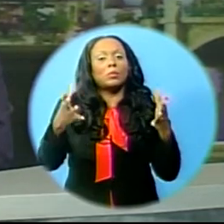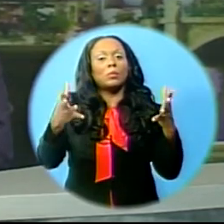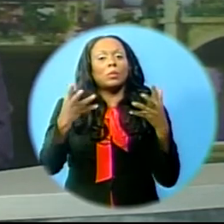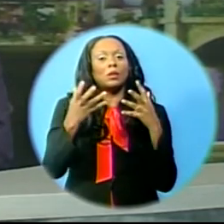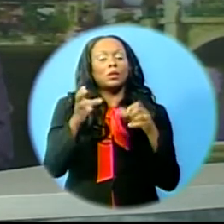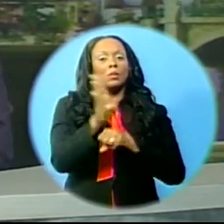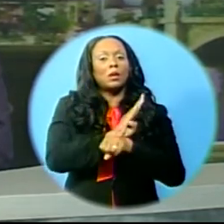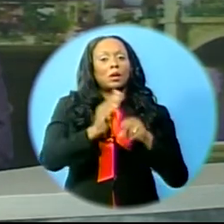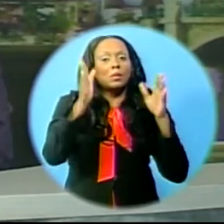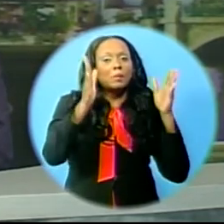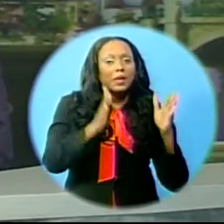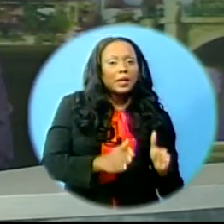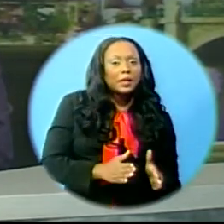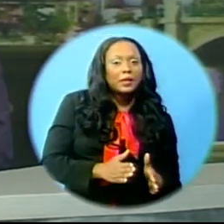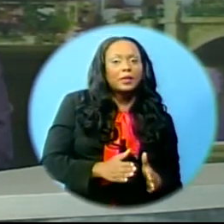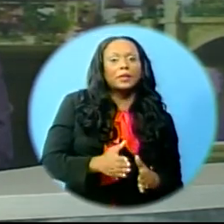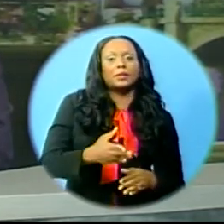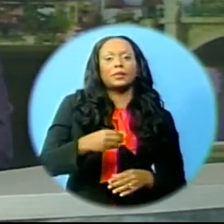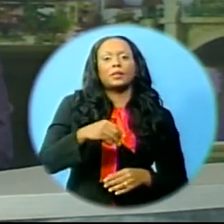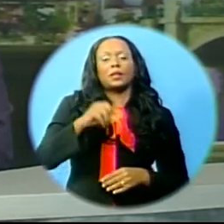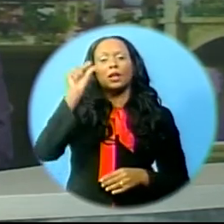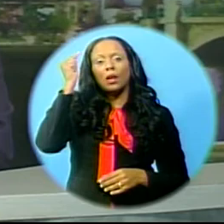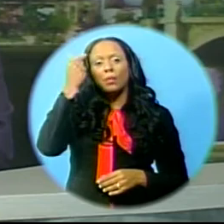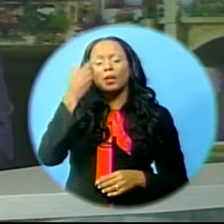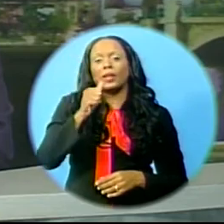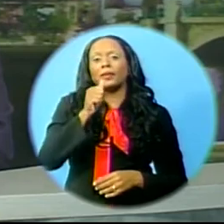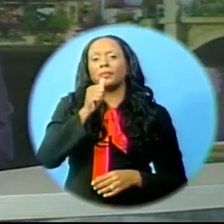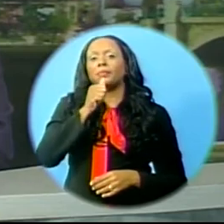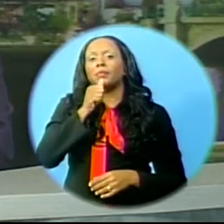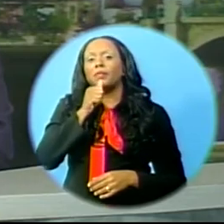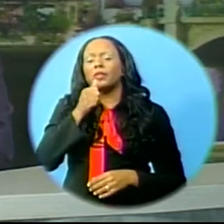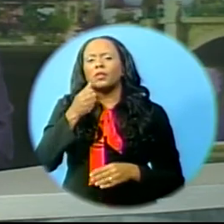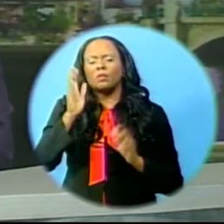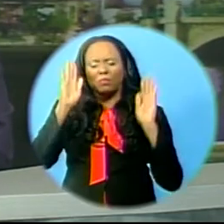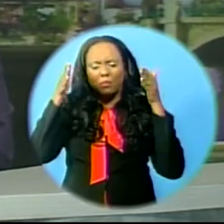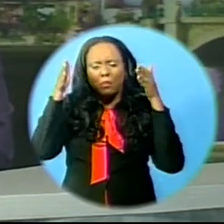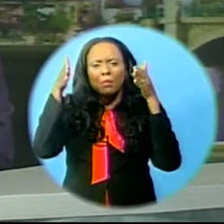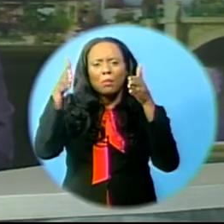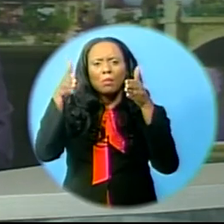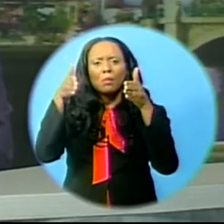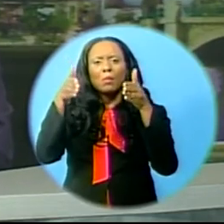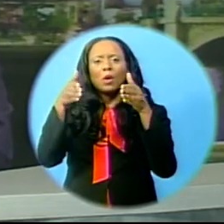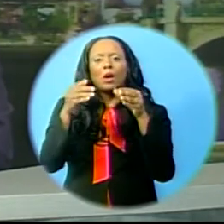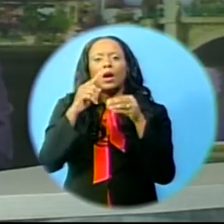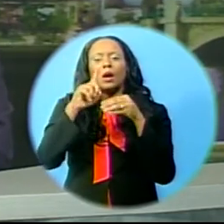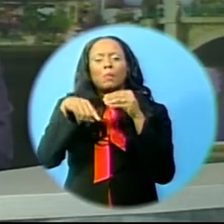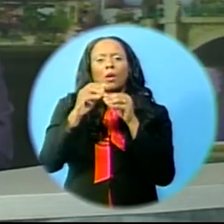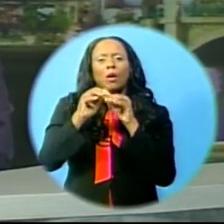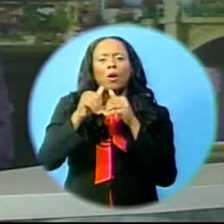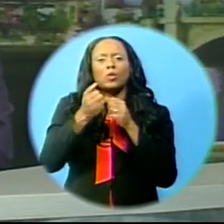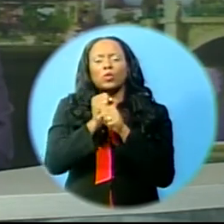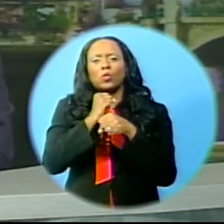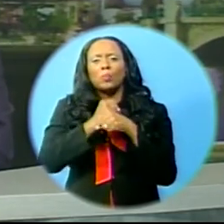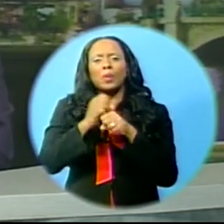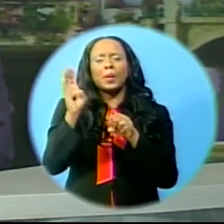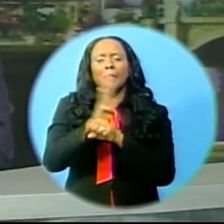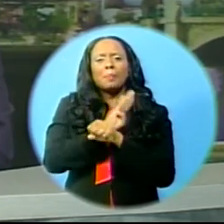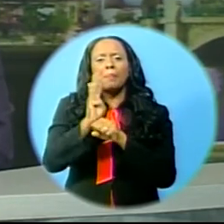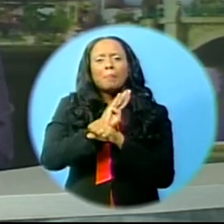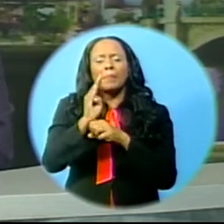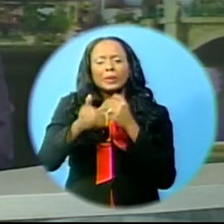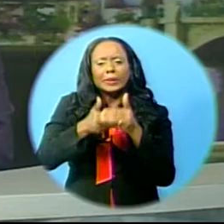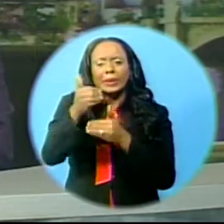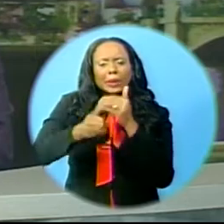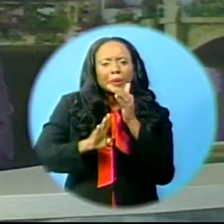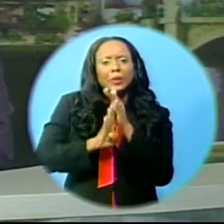on Barbadians, the public service and the private sector to focus more on driving productivity. He says this is key for sustained